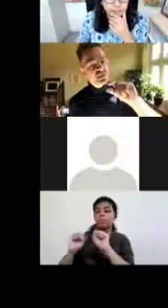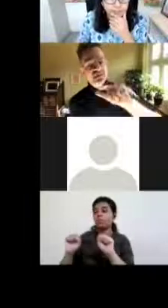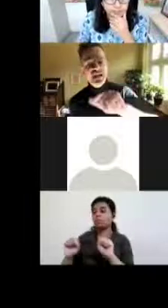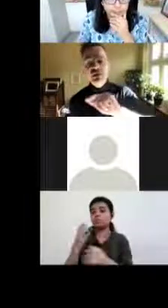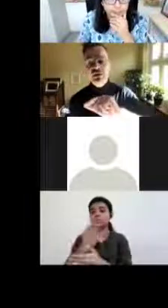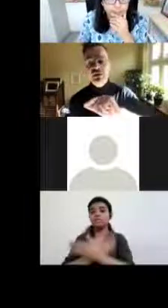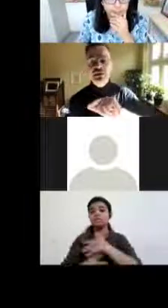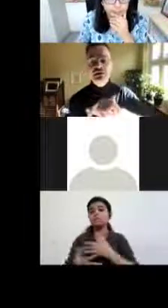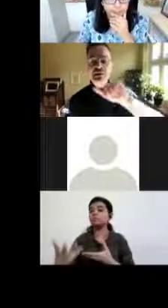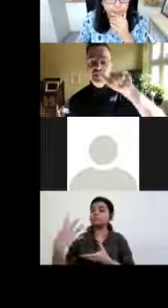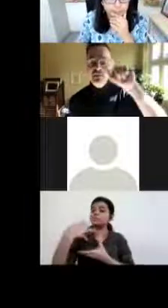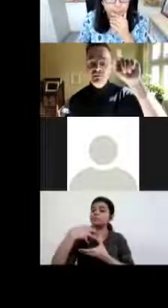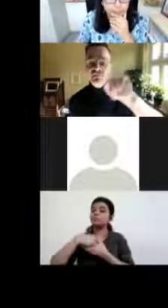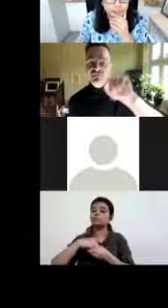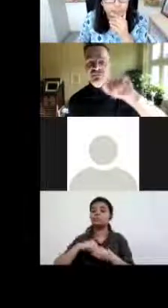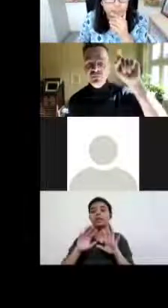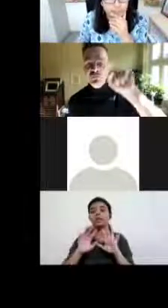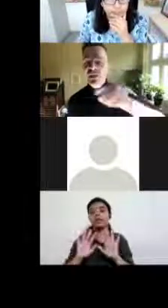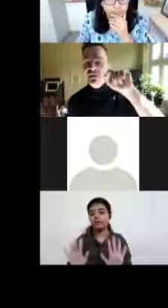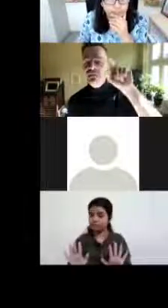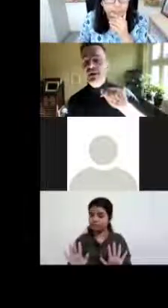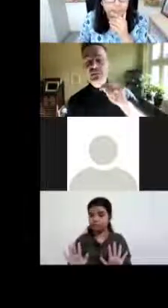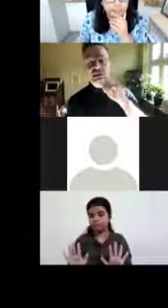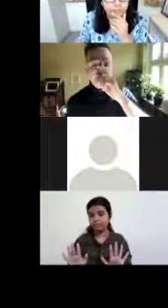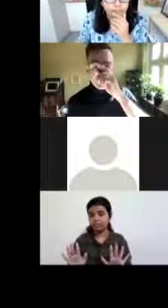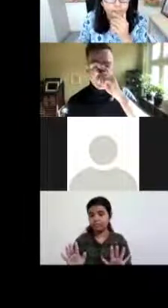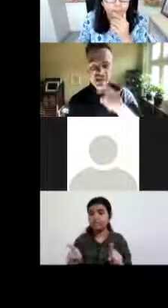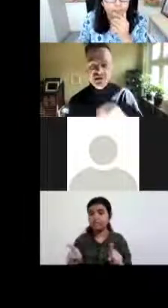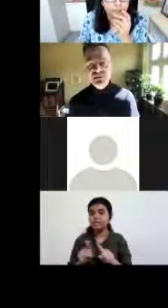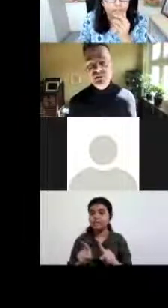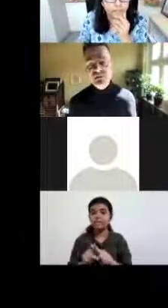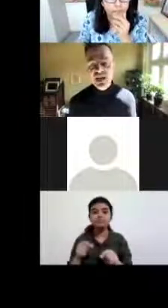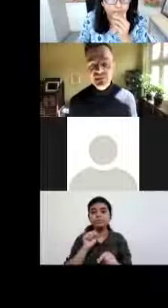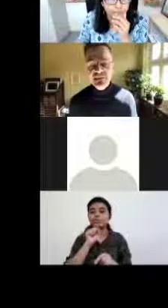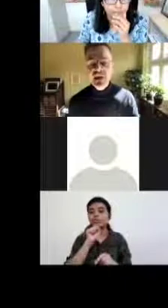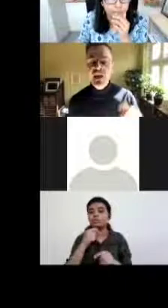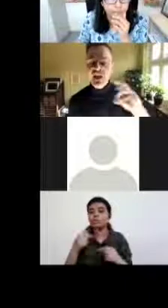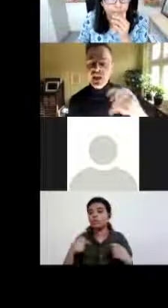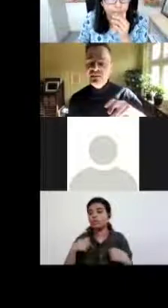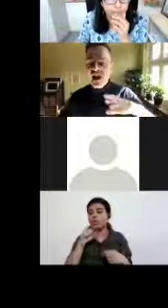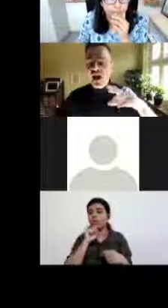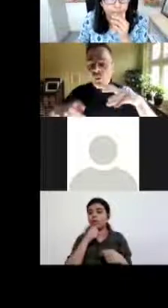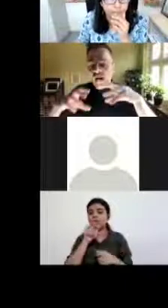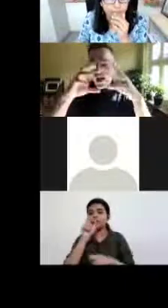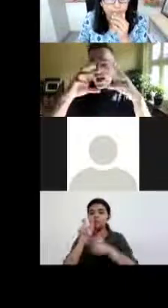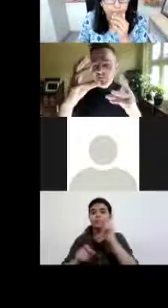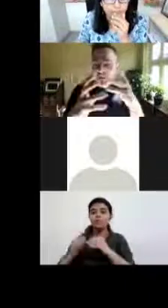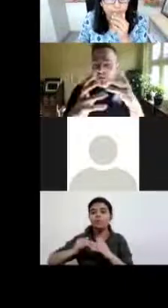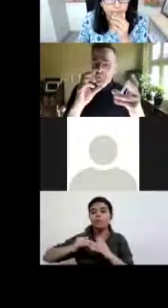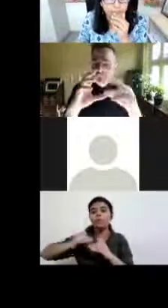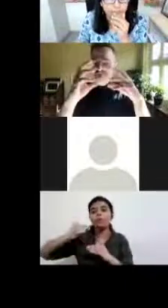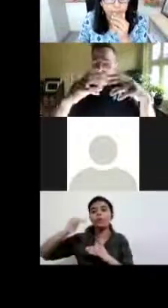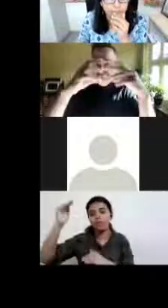So there's a direct connection in the fact that we are this rapidly aging society, and